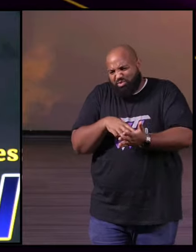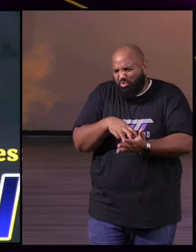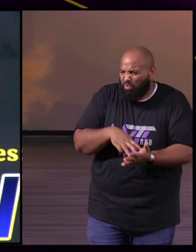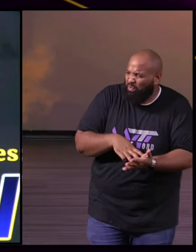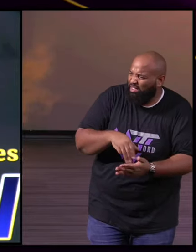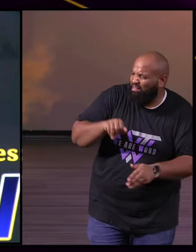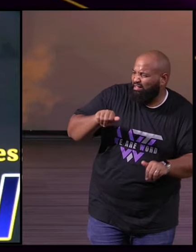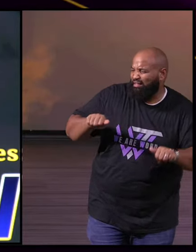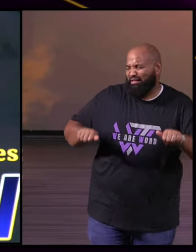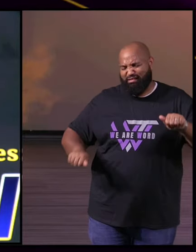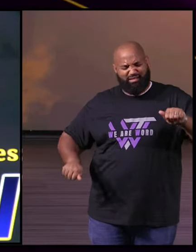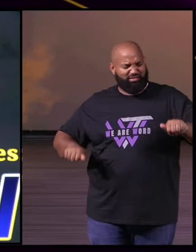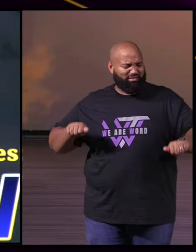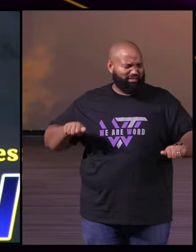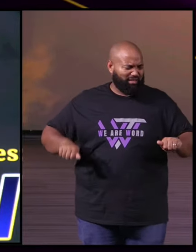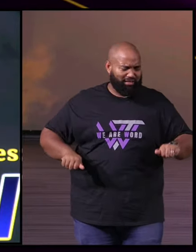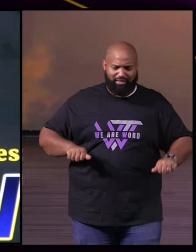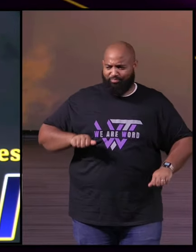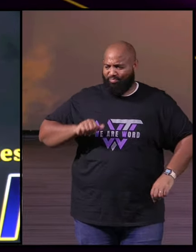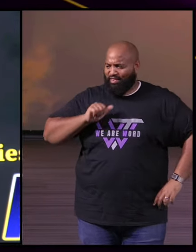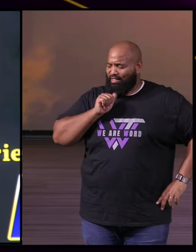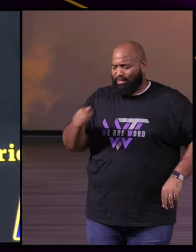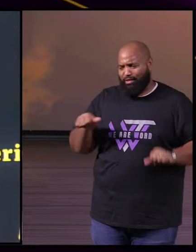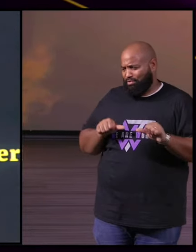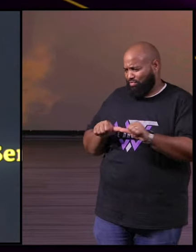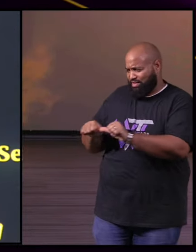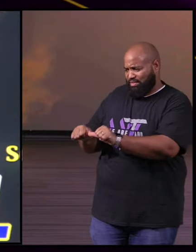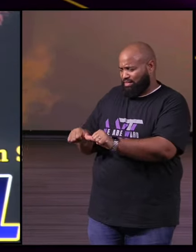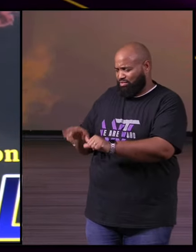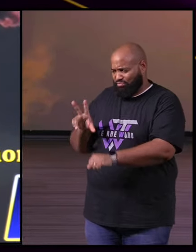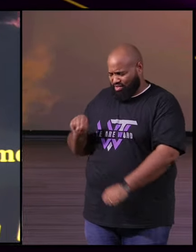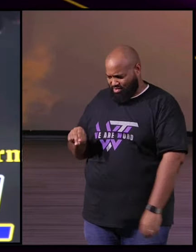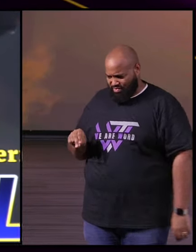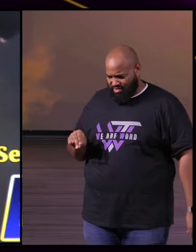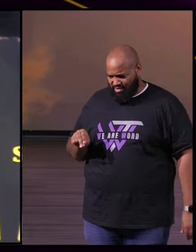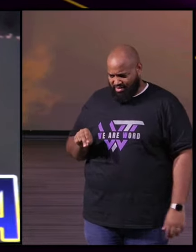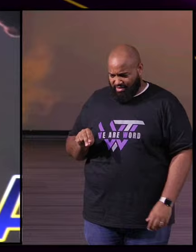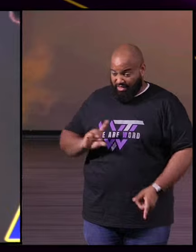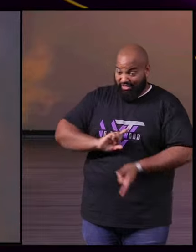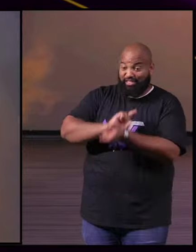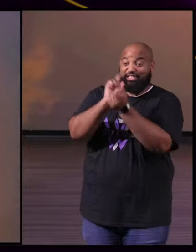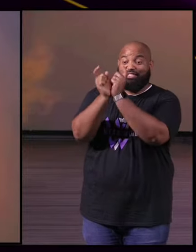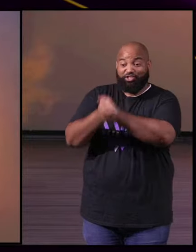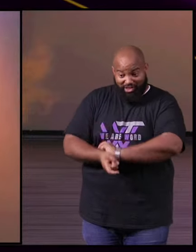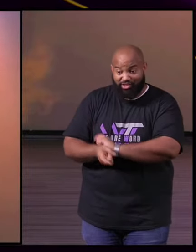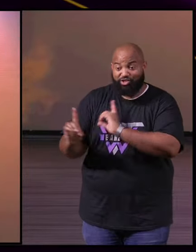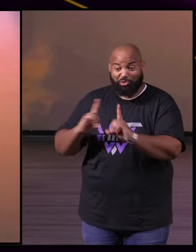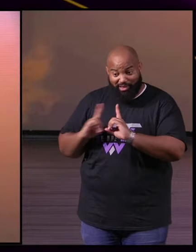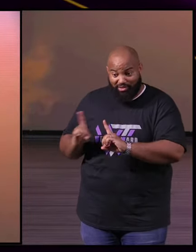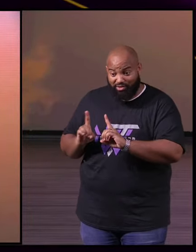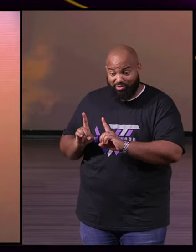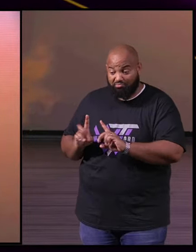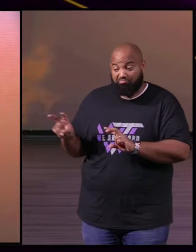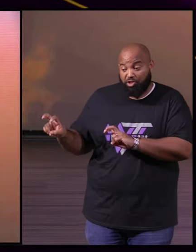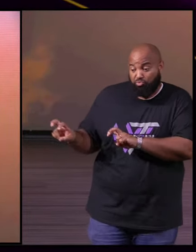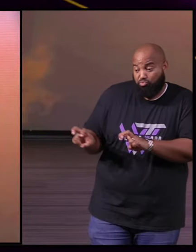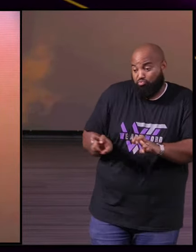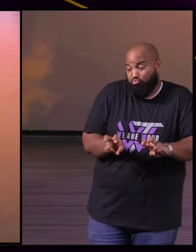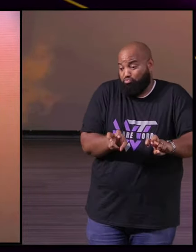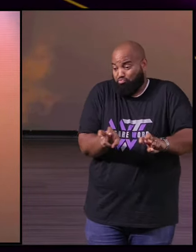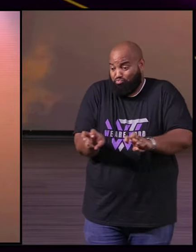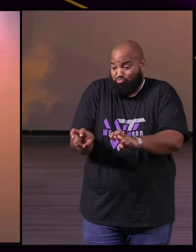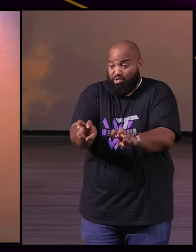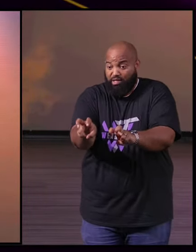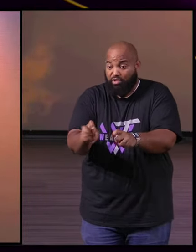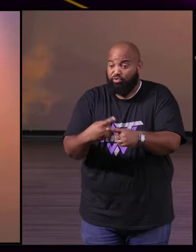He doesn't stay in Canaan. The text says he goes to Egypt. And we